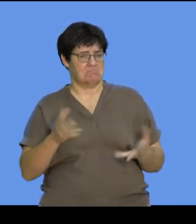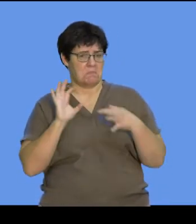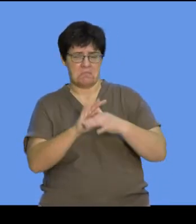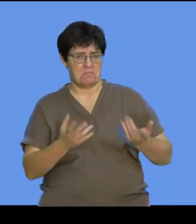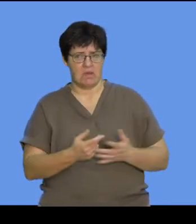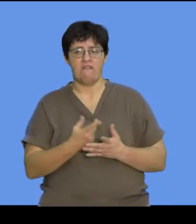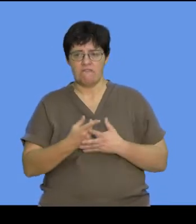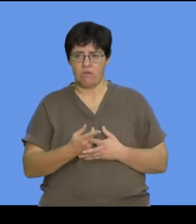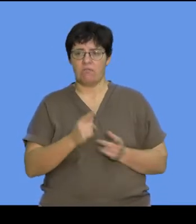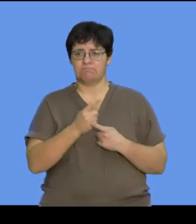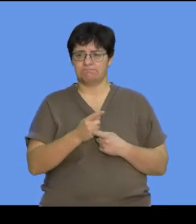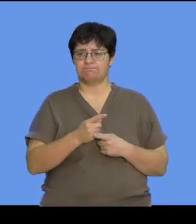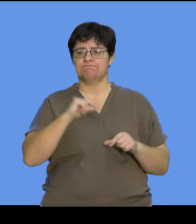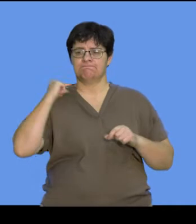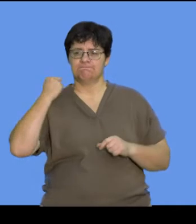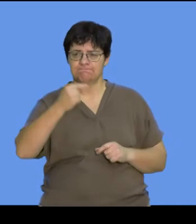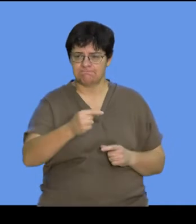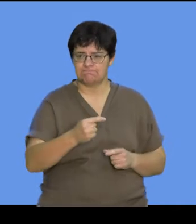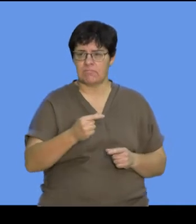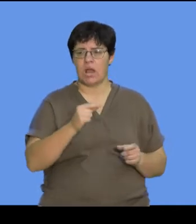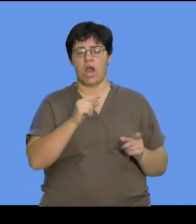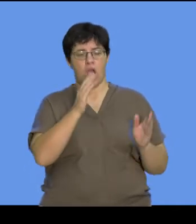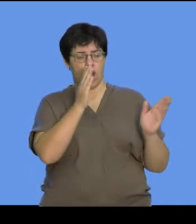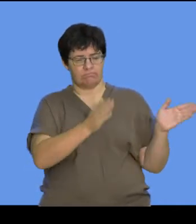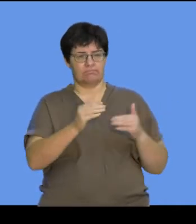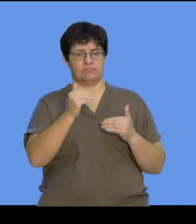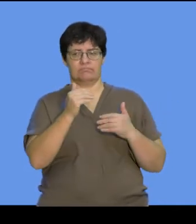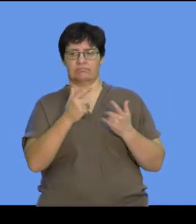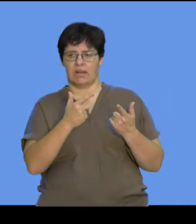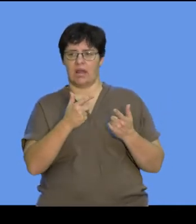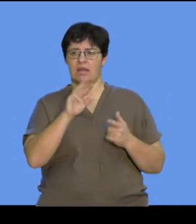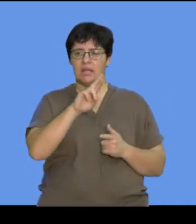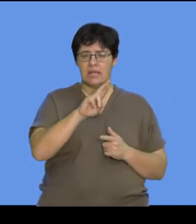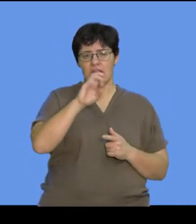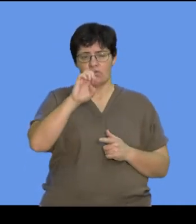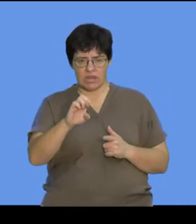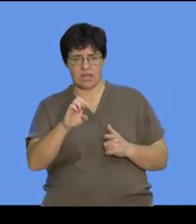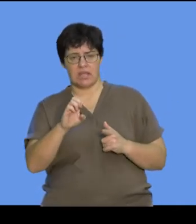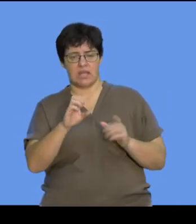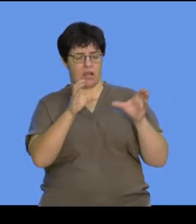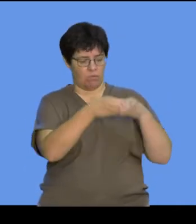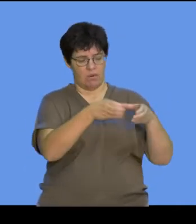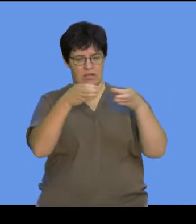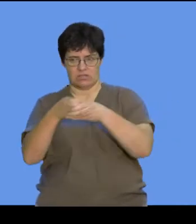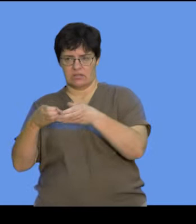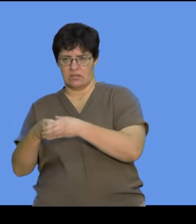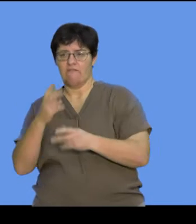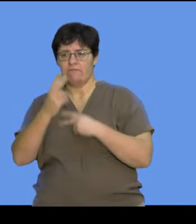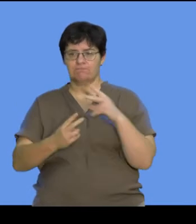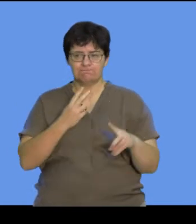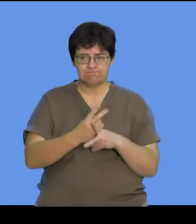recombination, segments of different chromosomes swap places with each other, creating new sequences of genetic